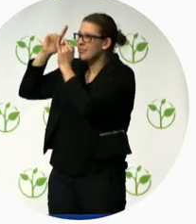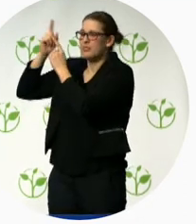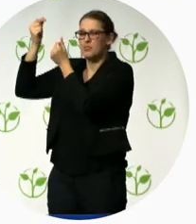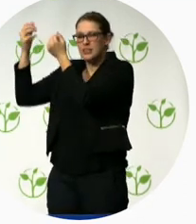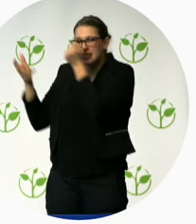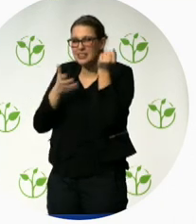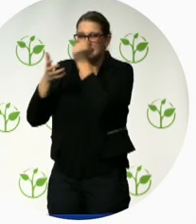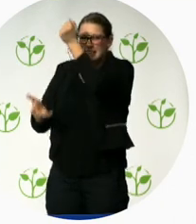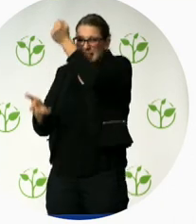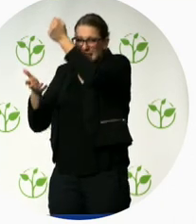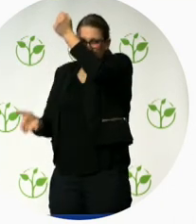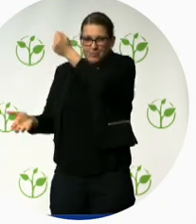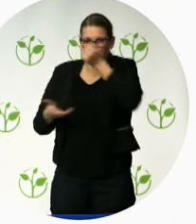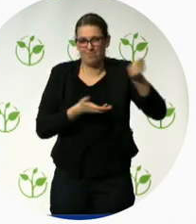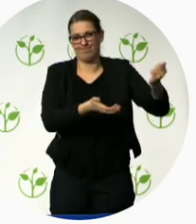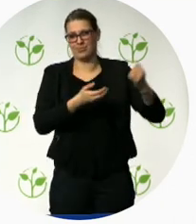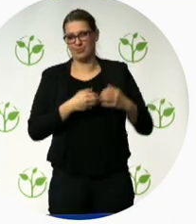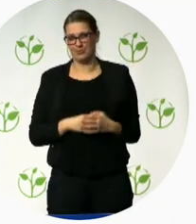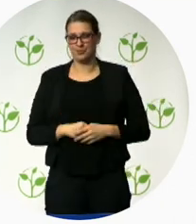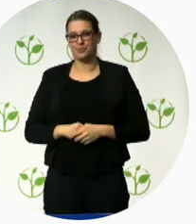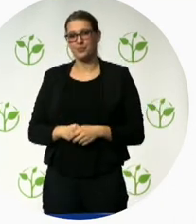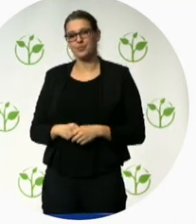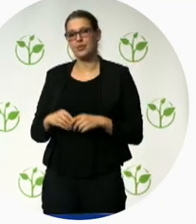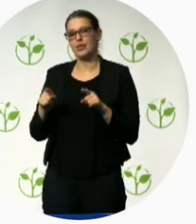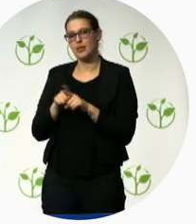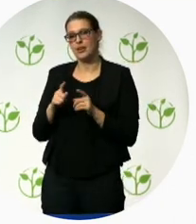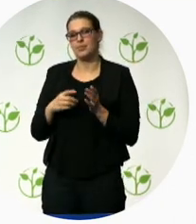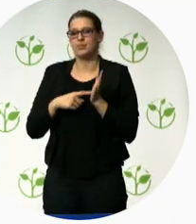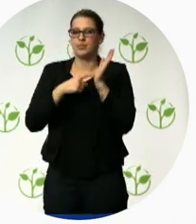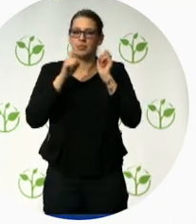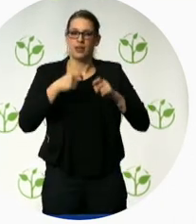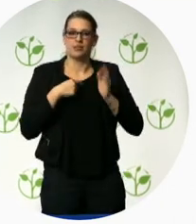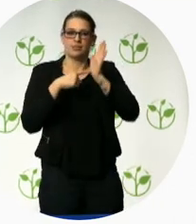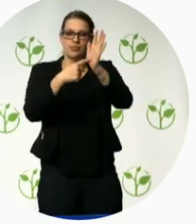examples. And we are very optimistic that it can happen.